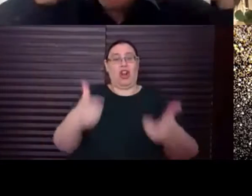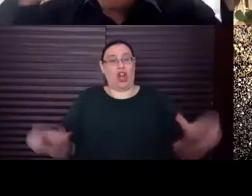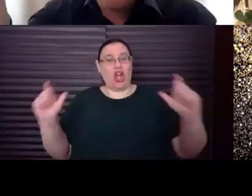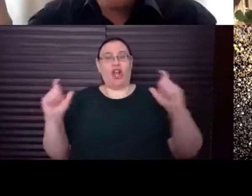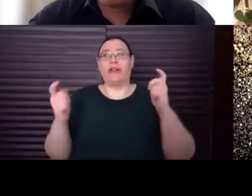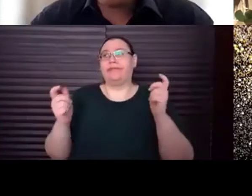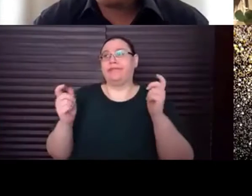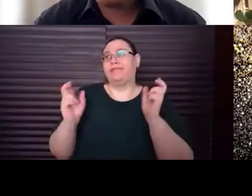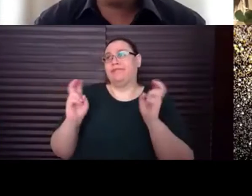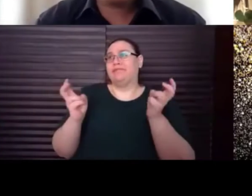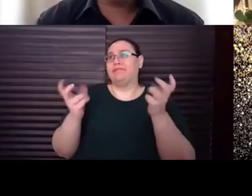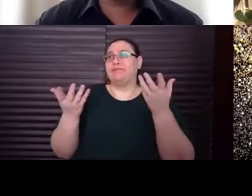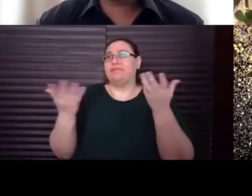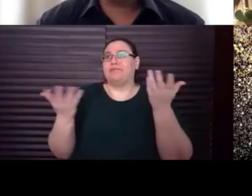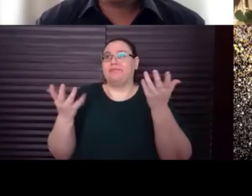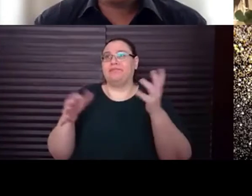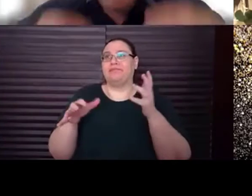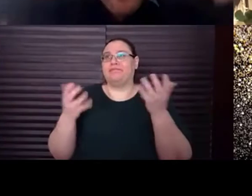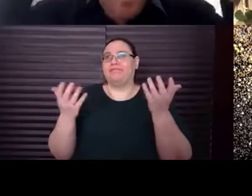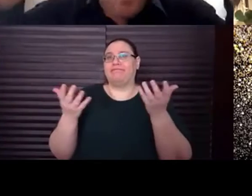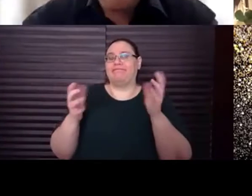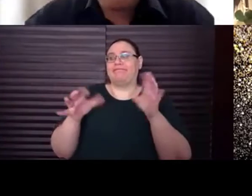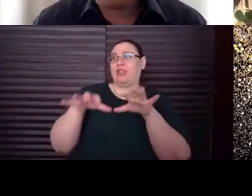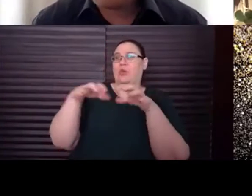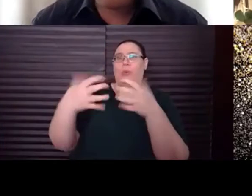guess, group of